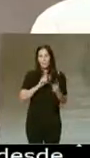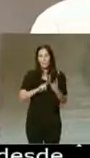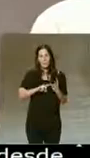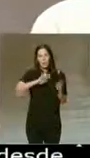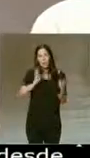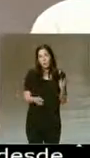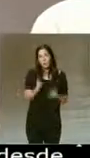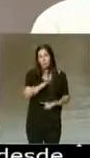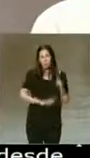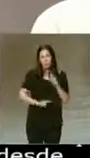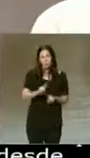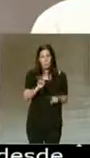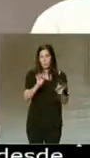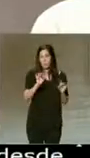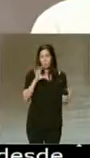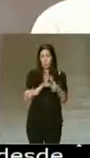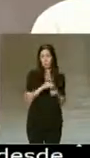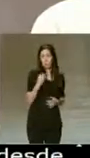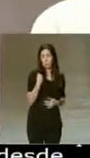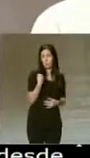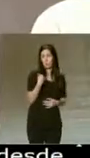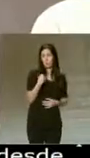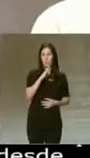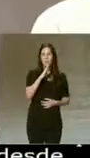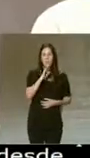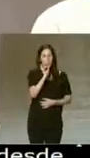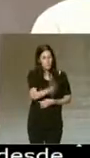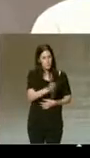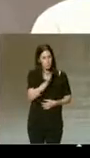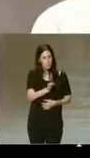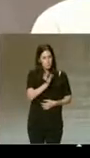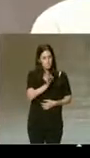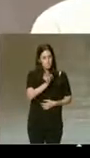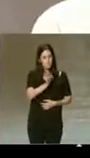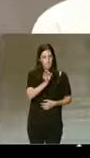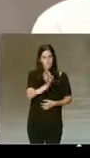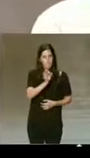Another problem, and in line with the question you were asking me before,